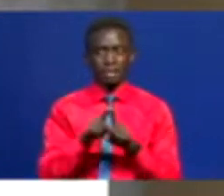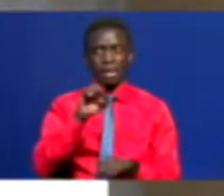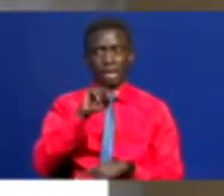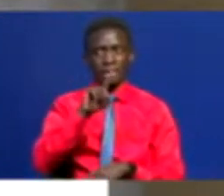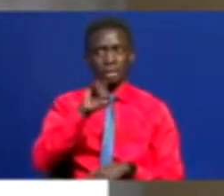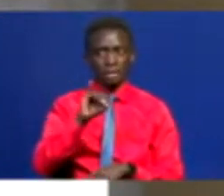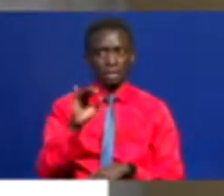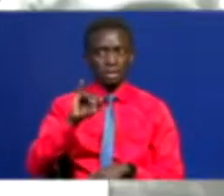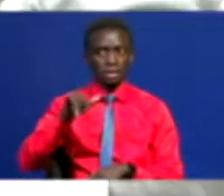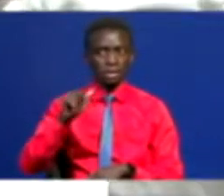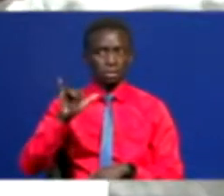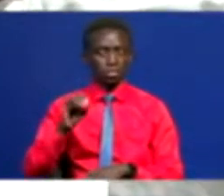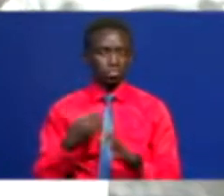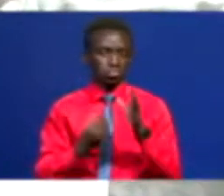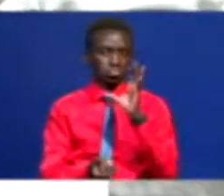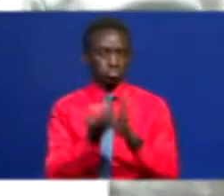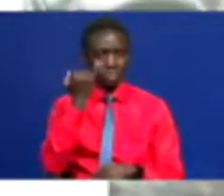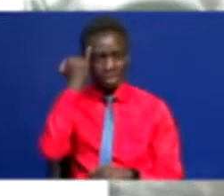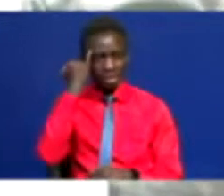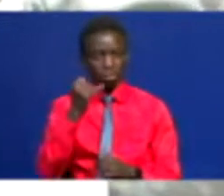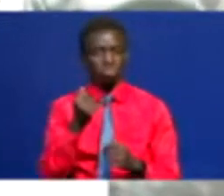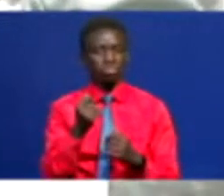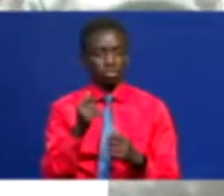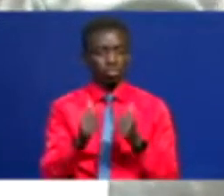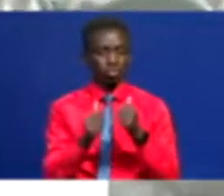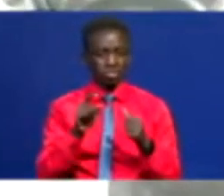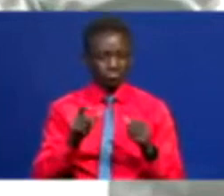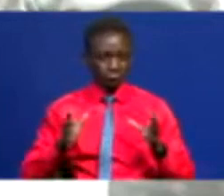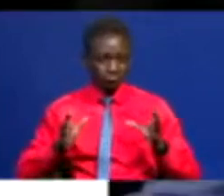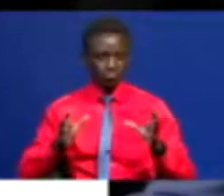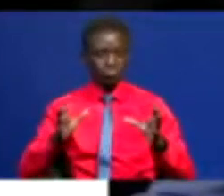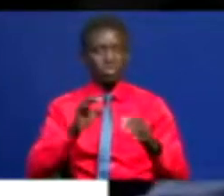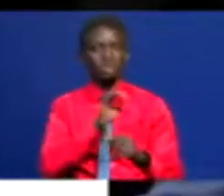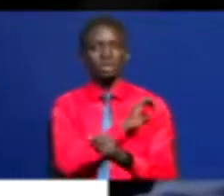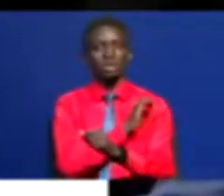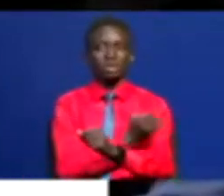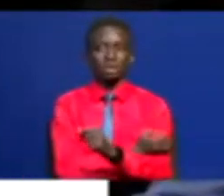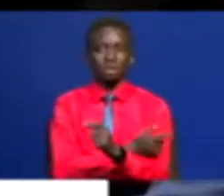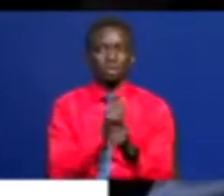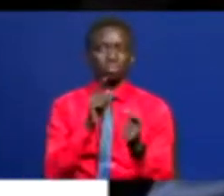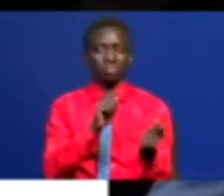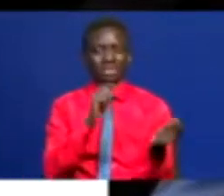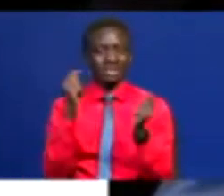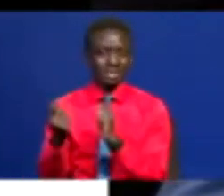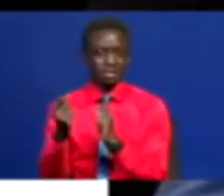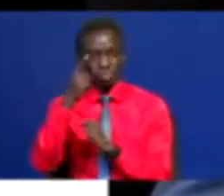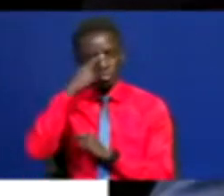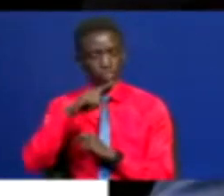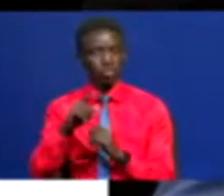has launched an initiative that seeks to foster energy transition policies and solutions that are